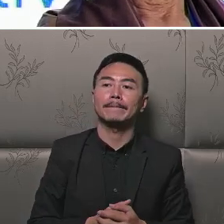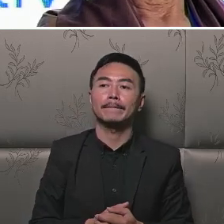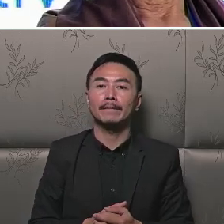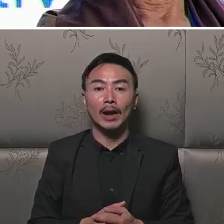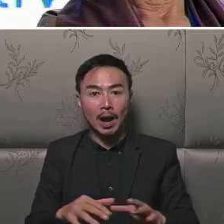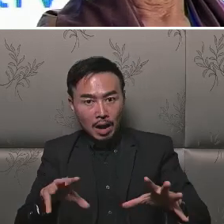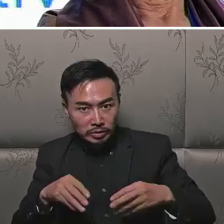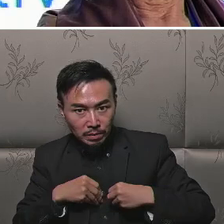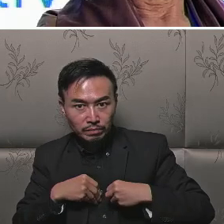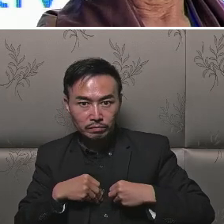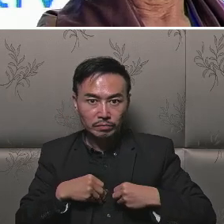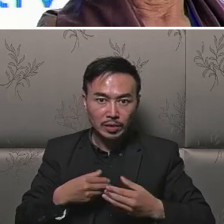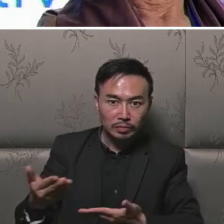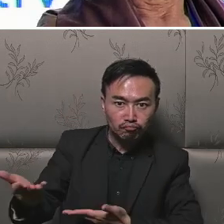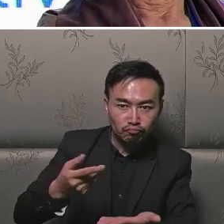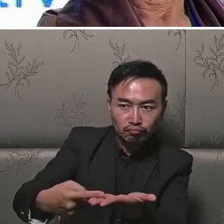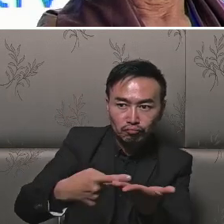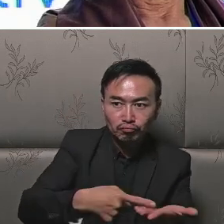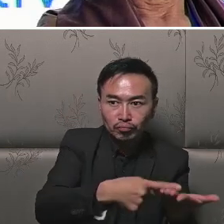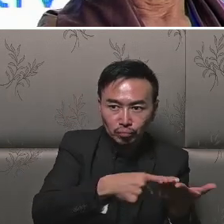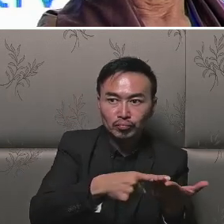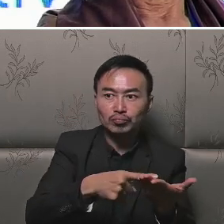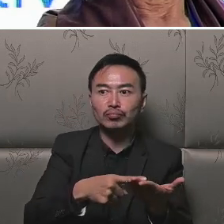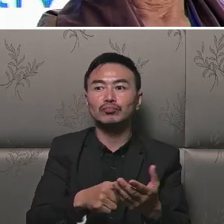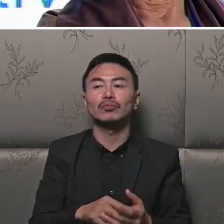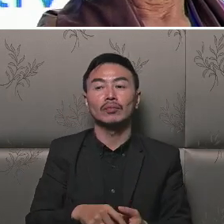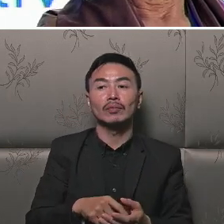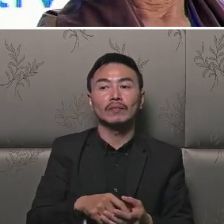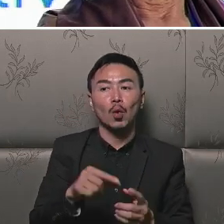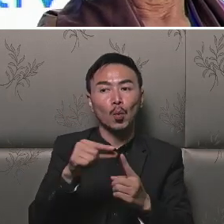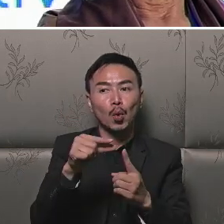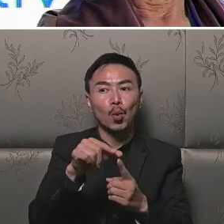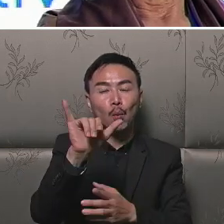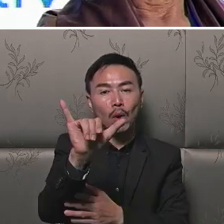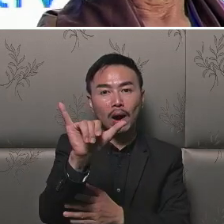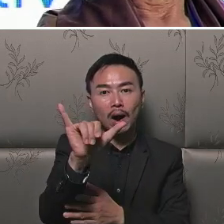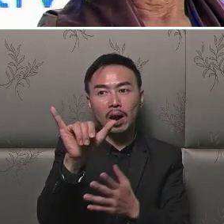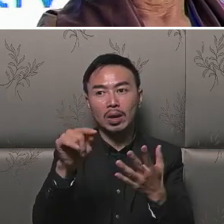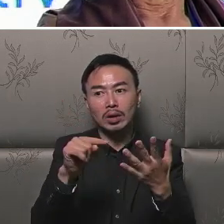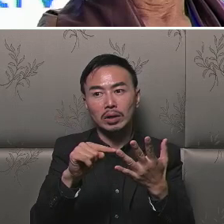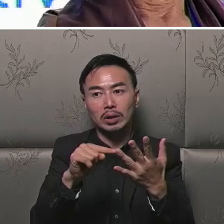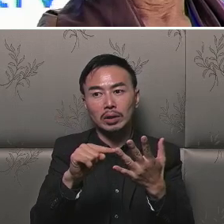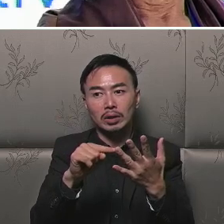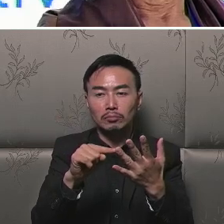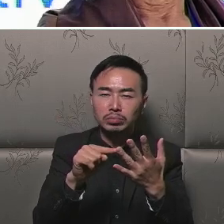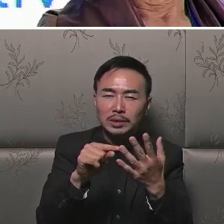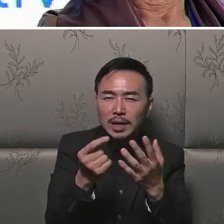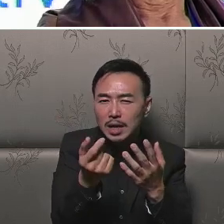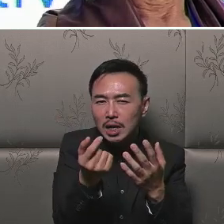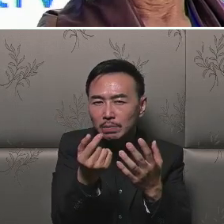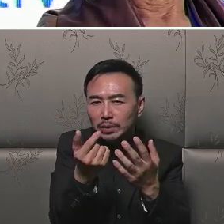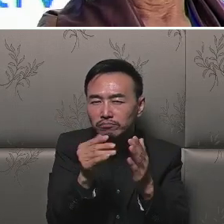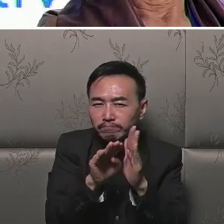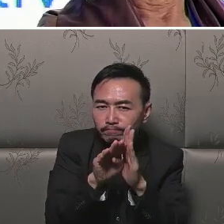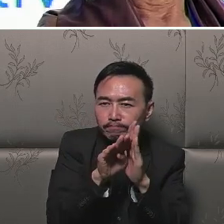methods and learning resources, and standardization of 21st century skills and assessment practices. O